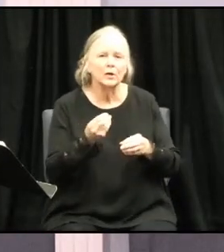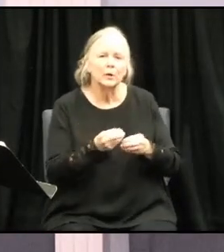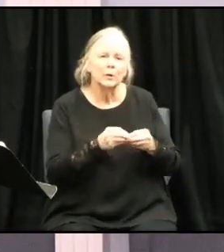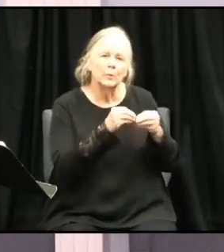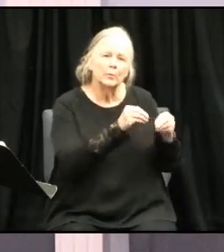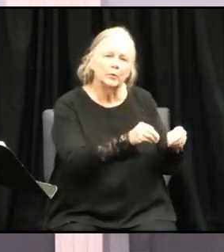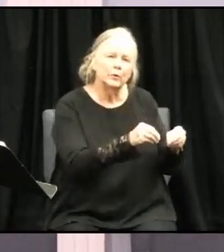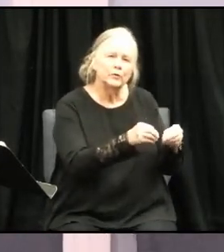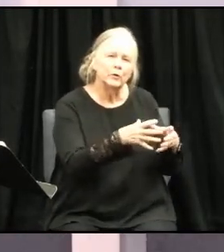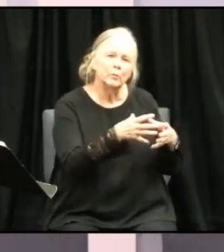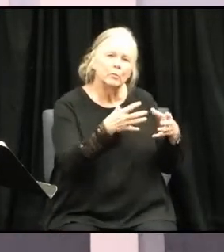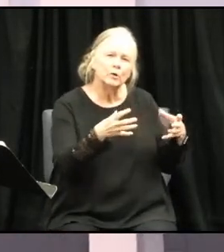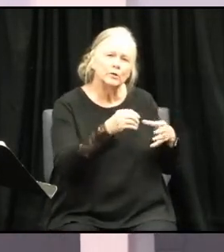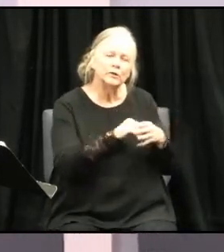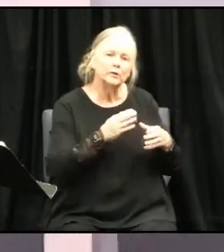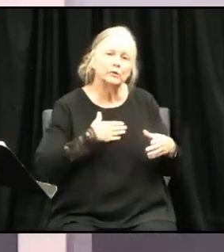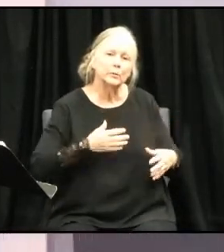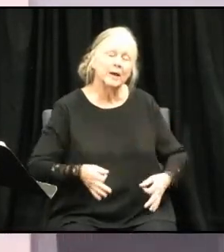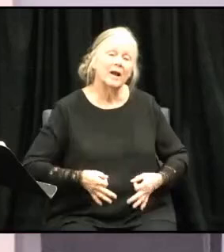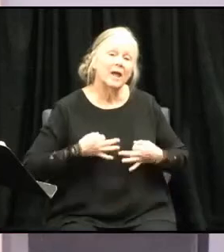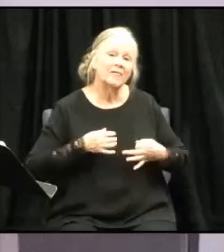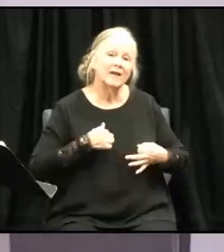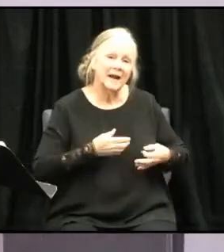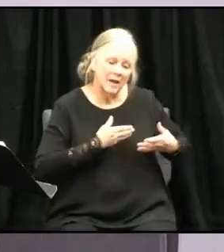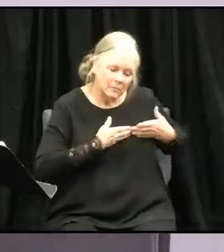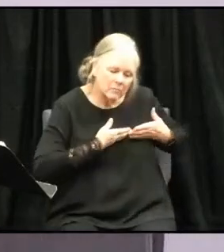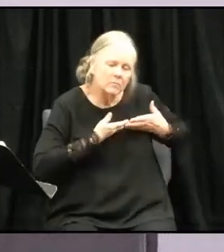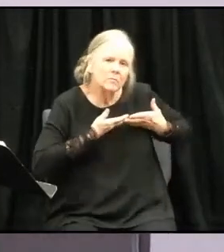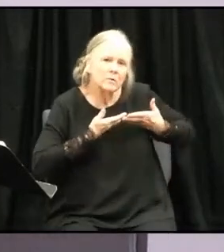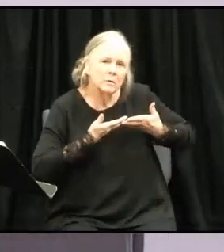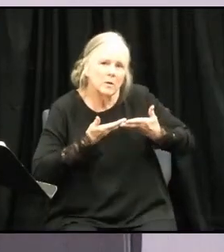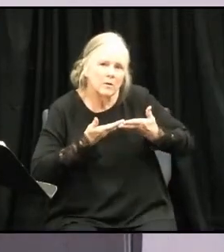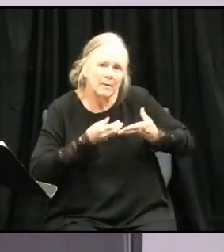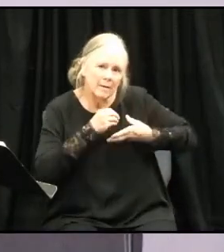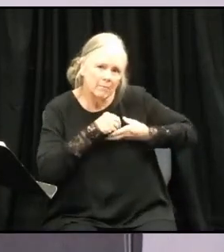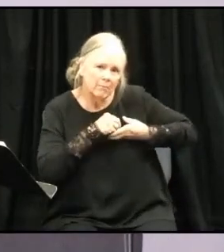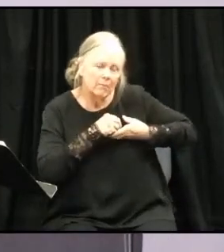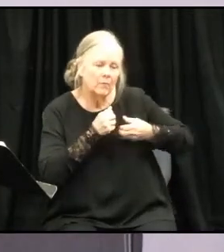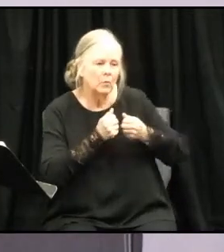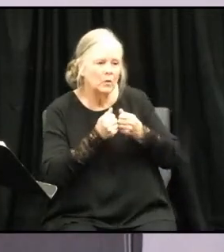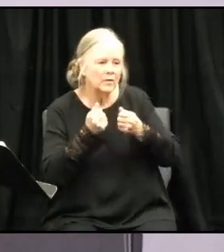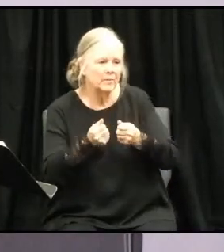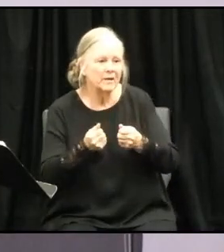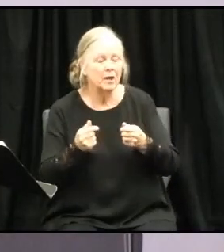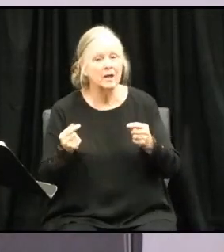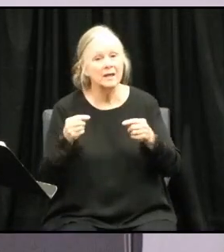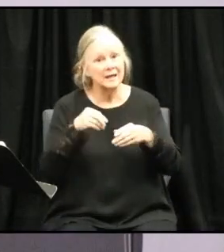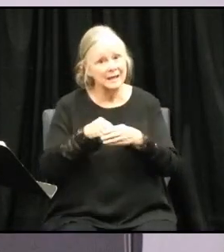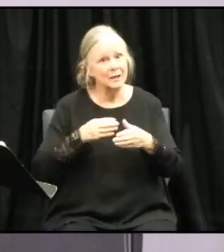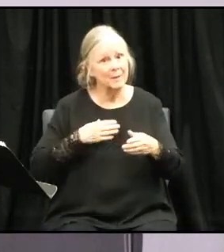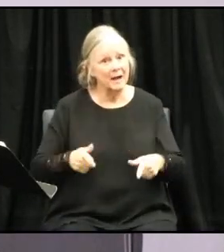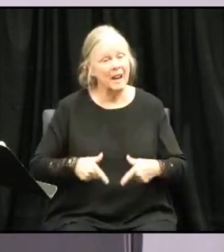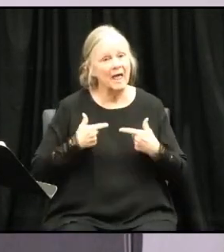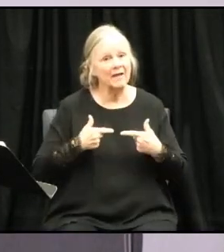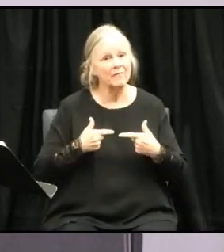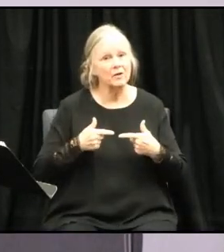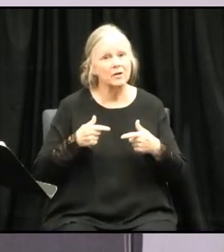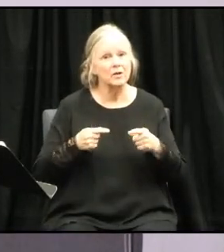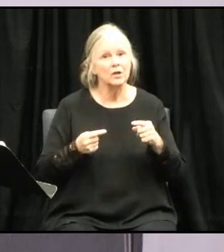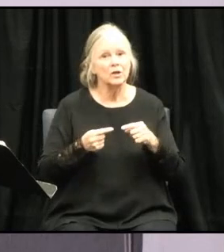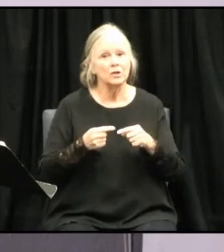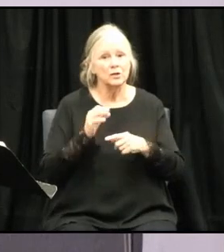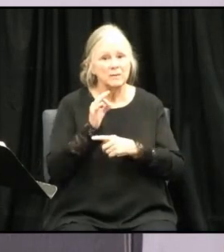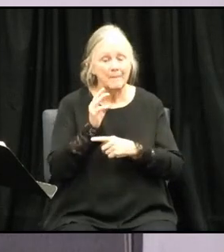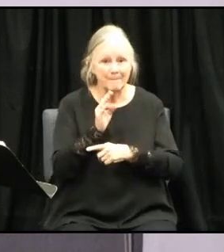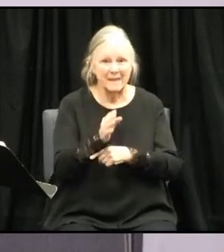tell you without question, I have carried it all with me through my life in ministry right up to this moment here in this pulpit, in